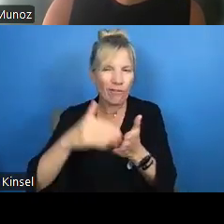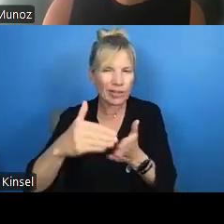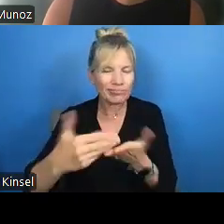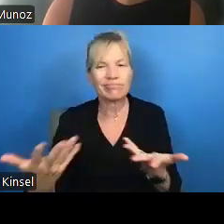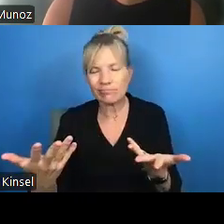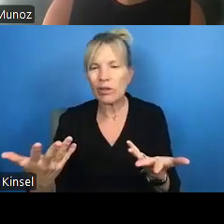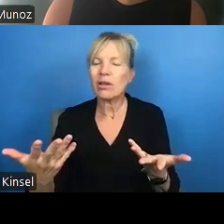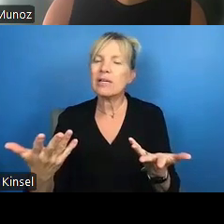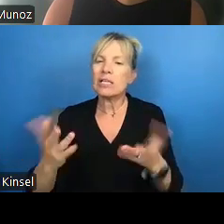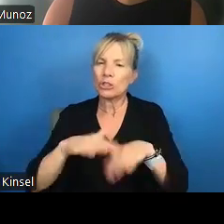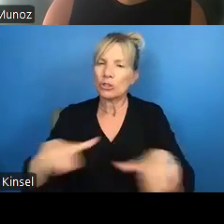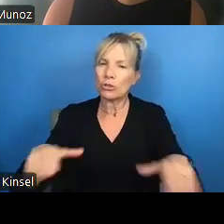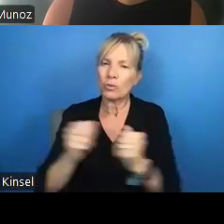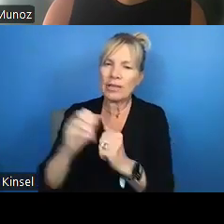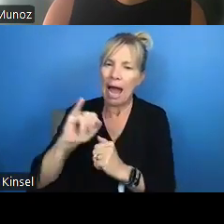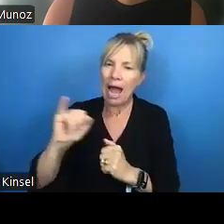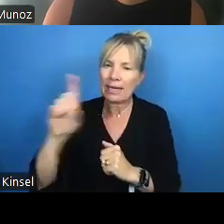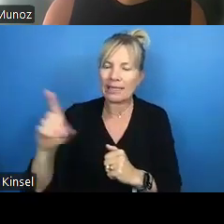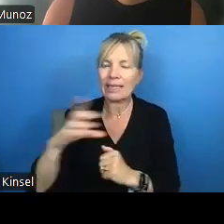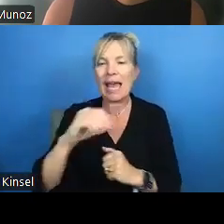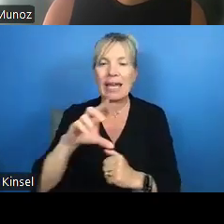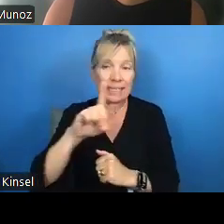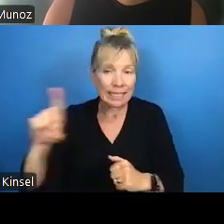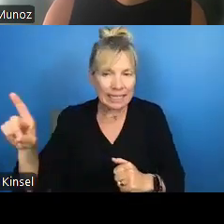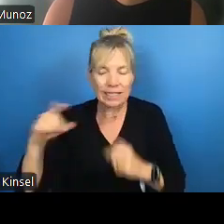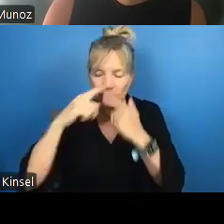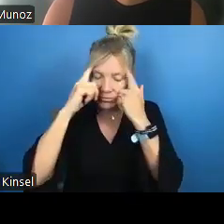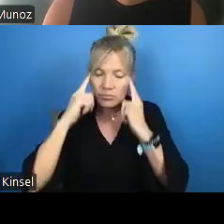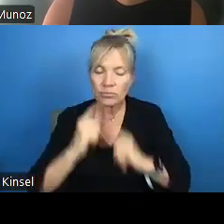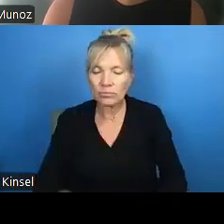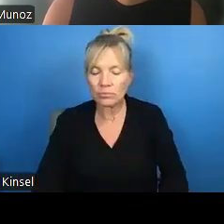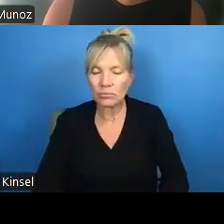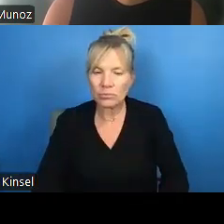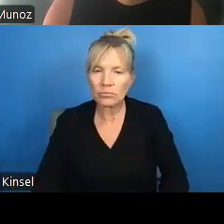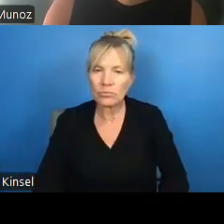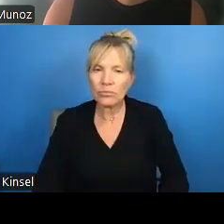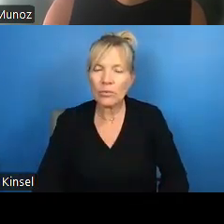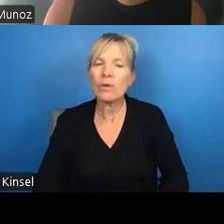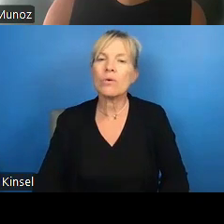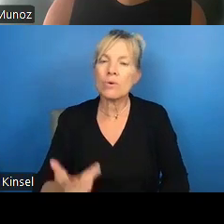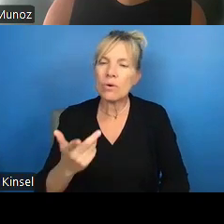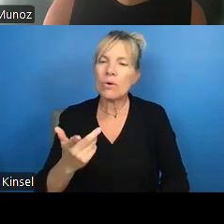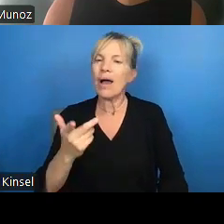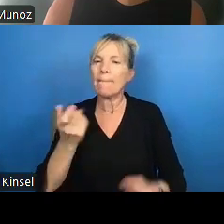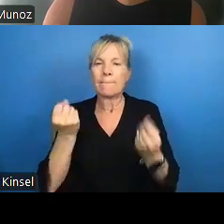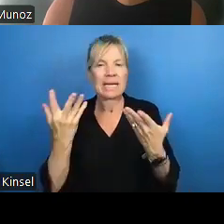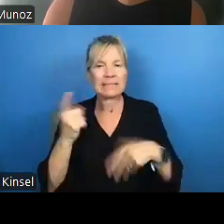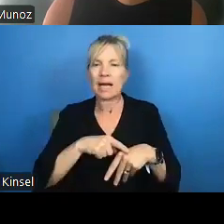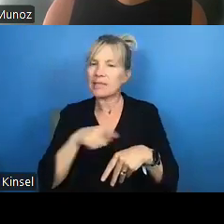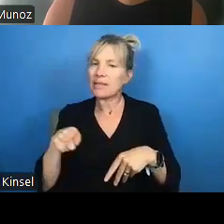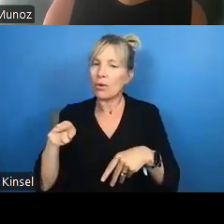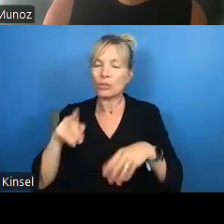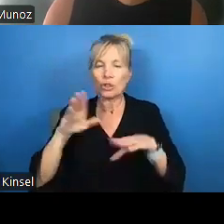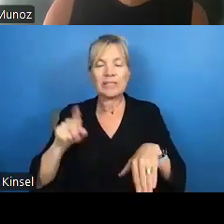children with intellectual and developmental disability needs often need behavioral